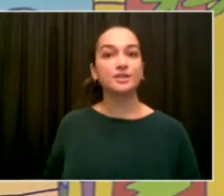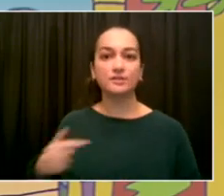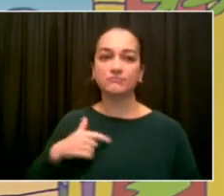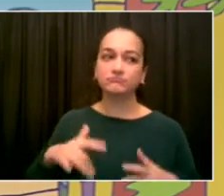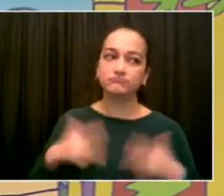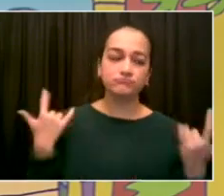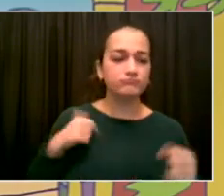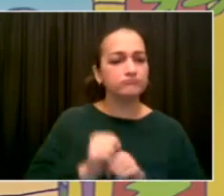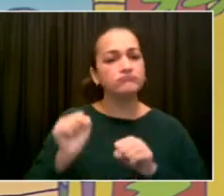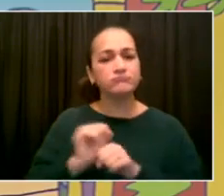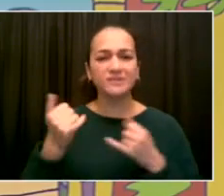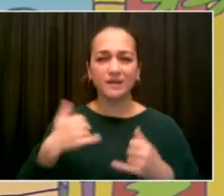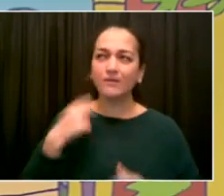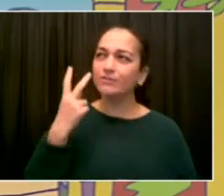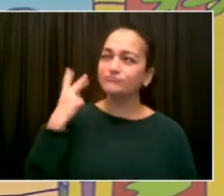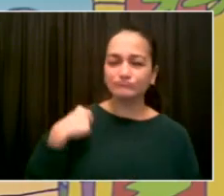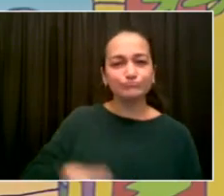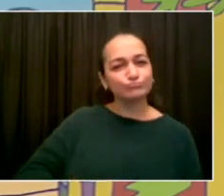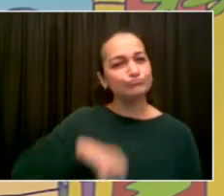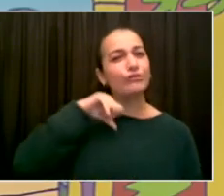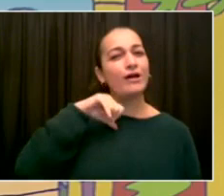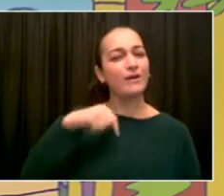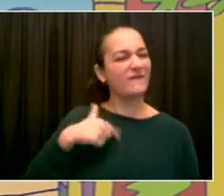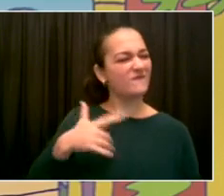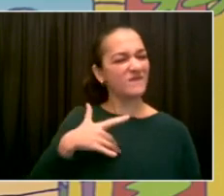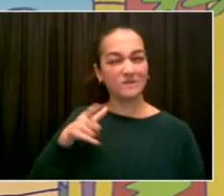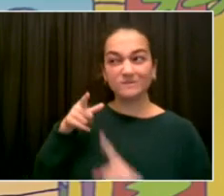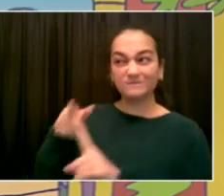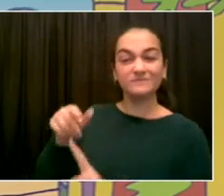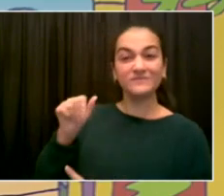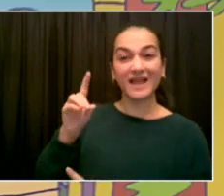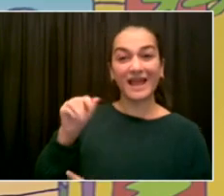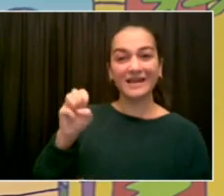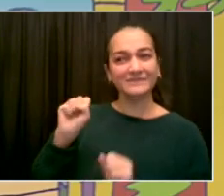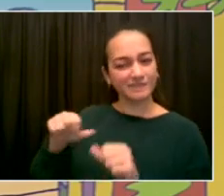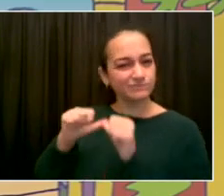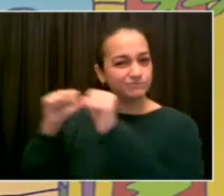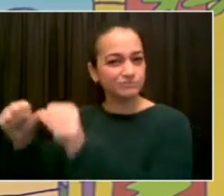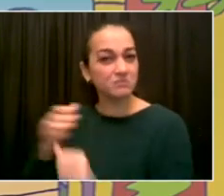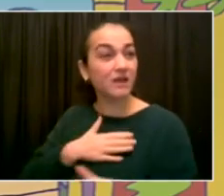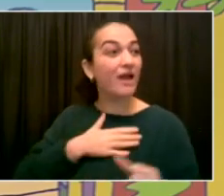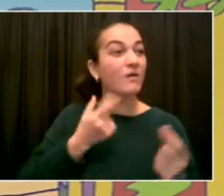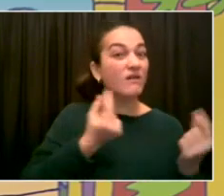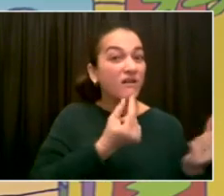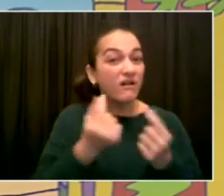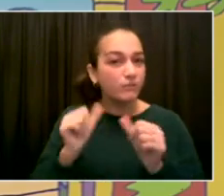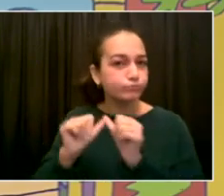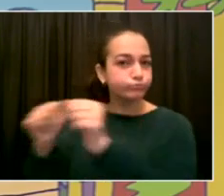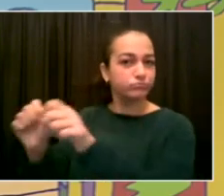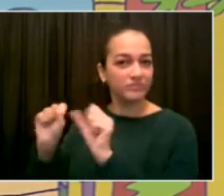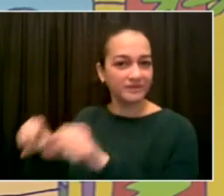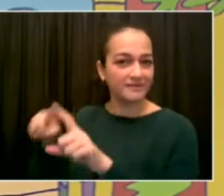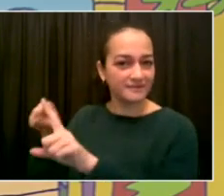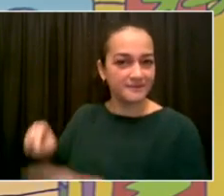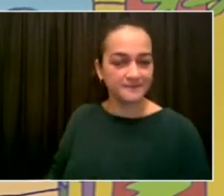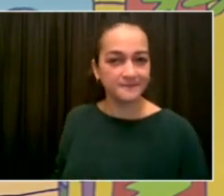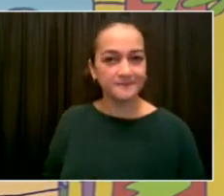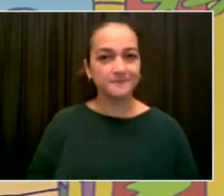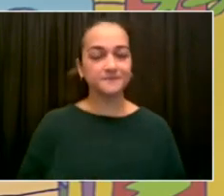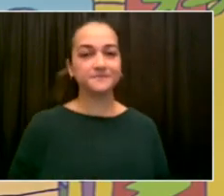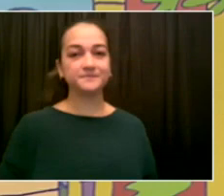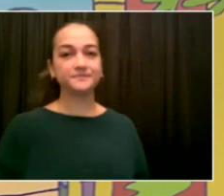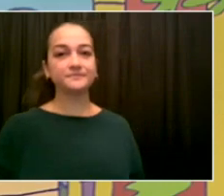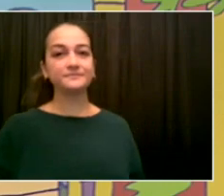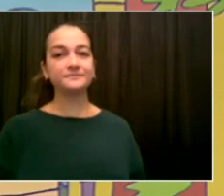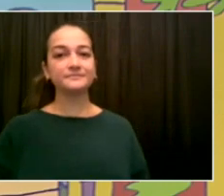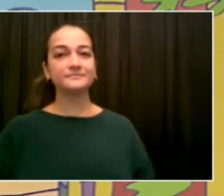Dave. We didn't ask about this. Maybe we should have. But, you know, yesterday on the Breakfast Club, Eric had